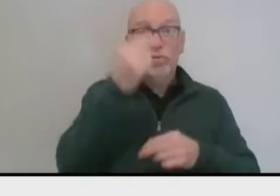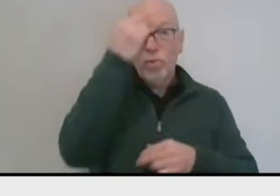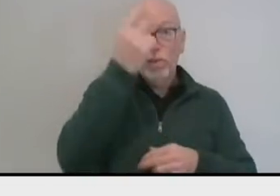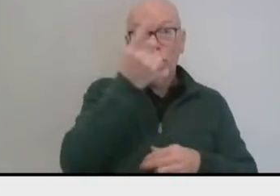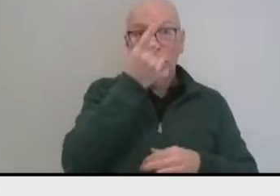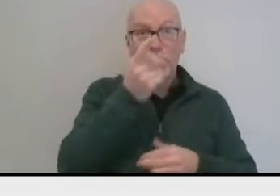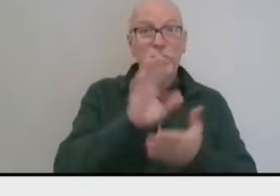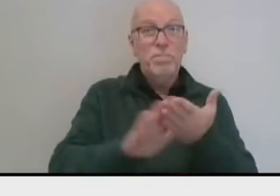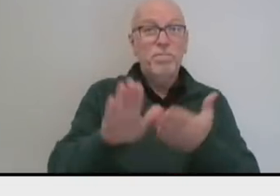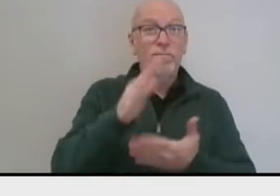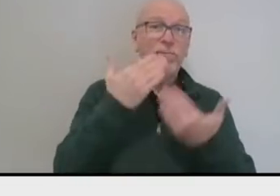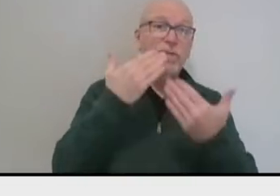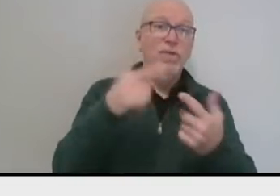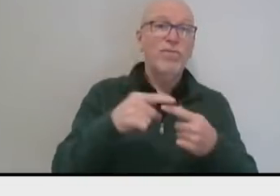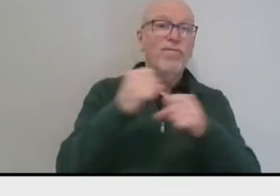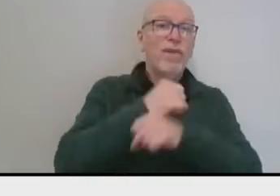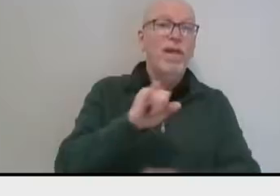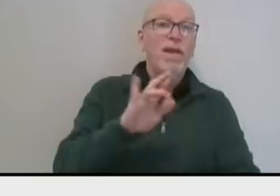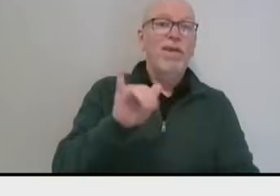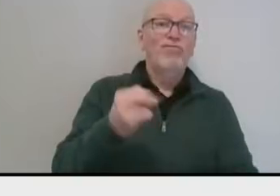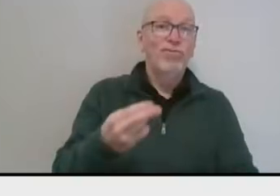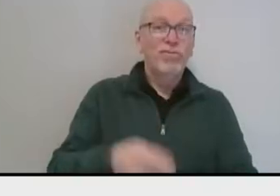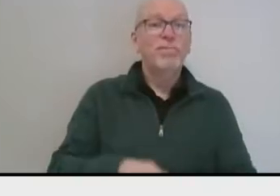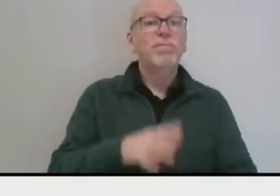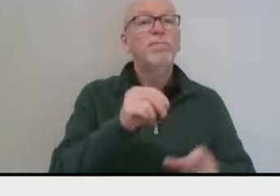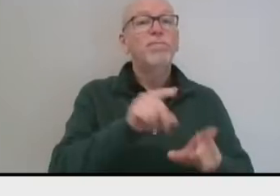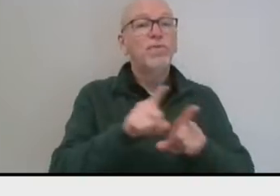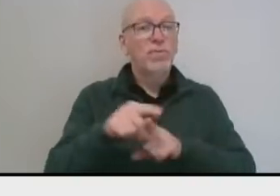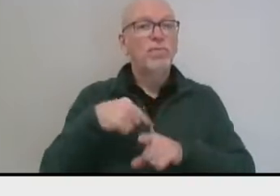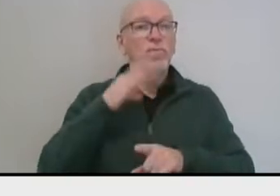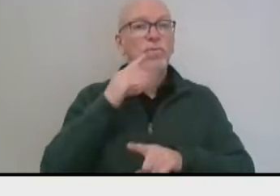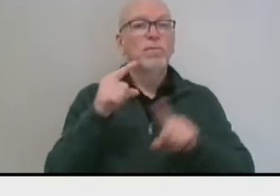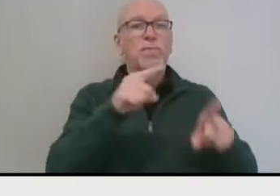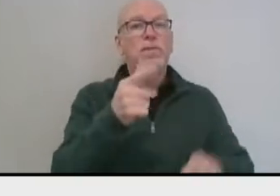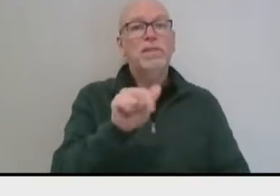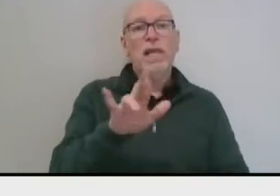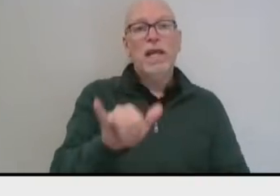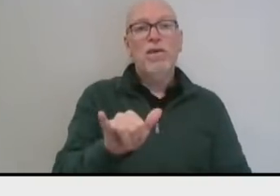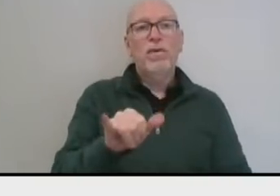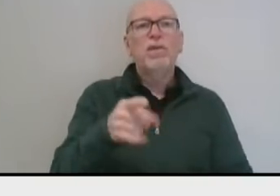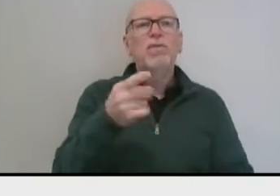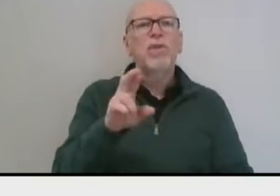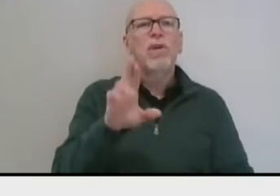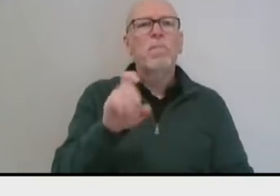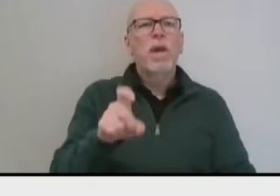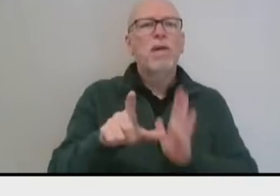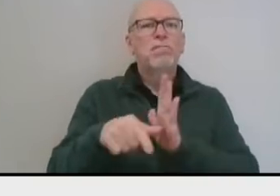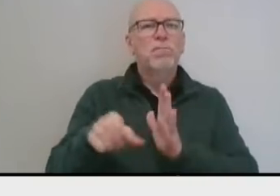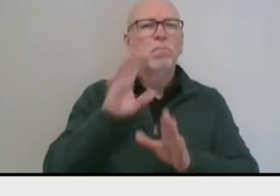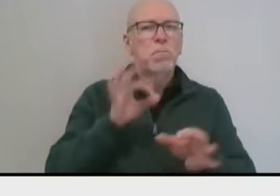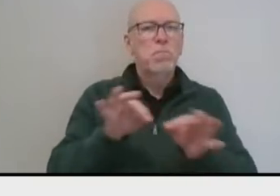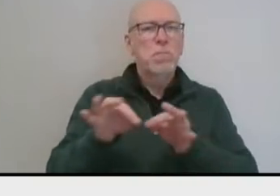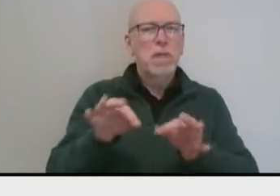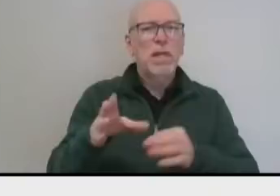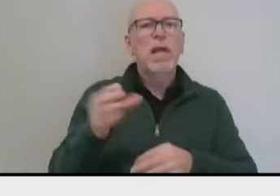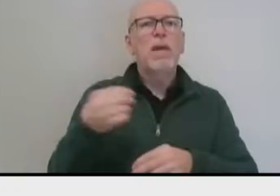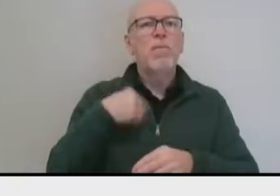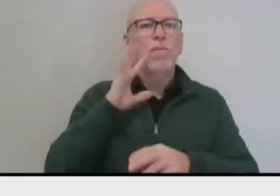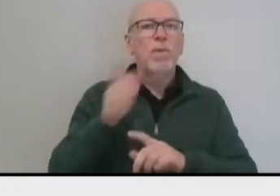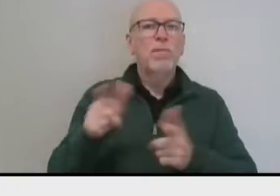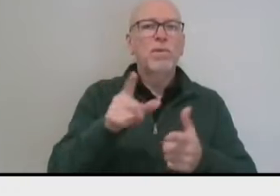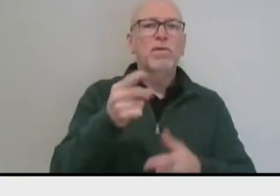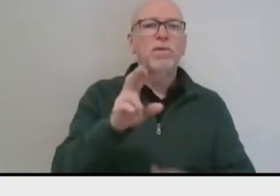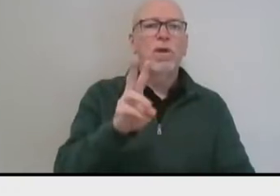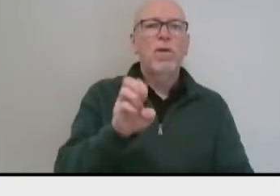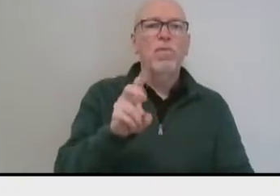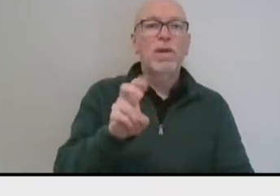to the Fighting Irish. And then we'll also be in Gary. We'll hear from Dr. Boxlater in just a few moments, and then we'll hear from Dr. Weaver, and